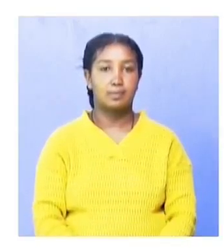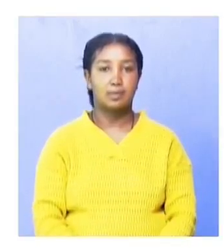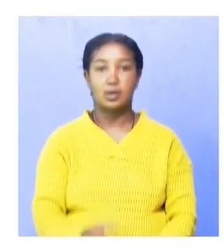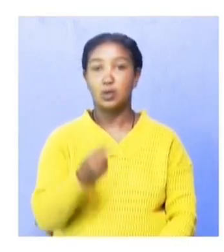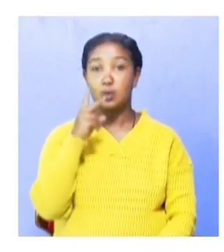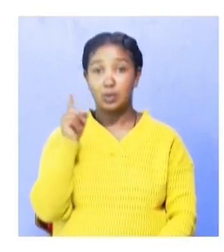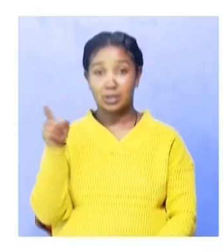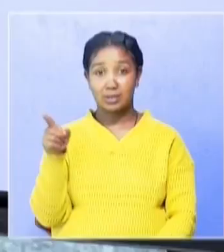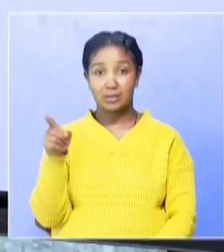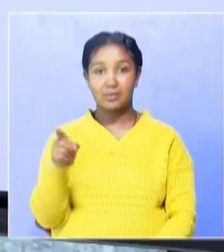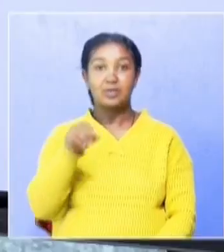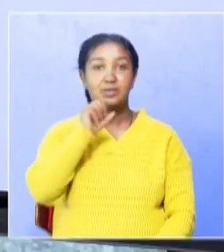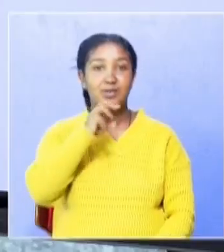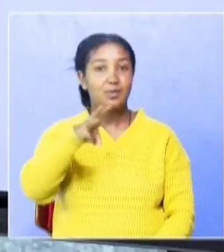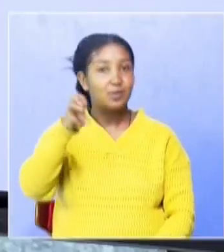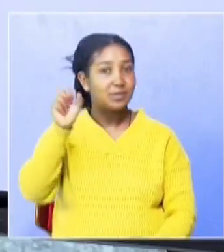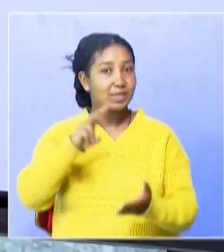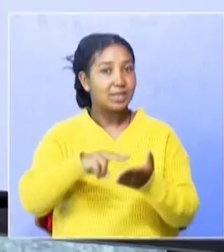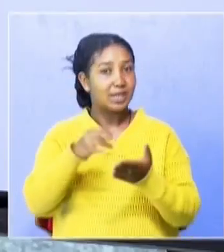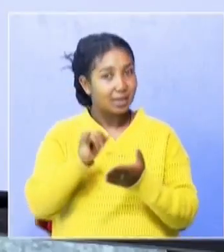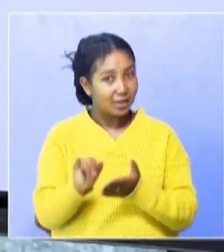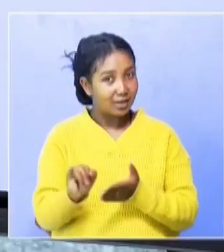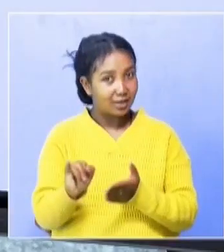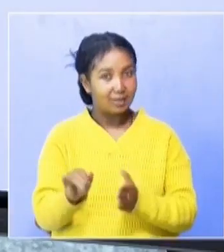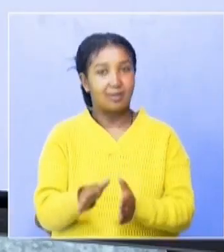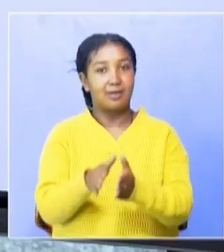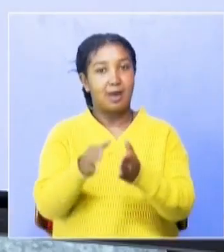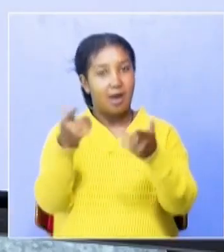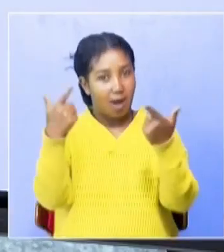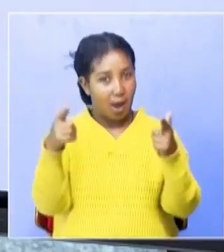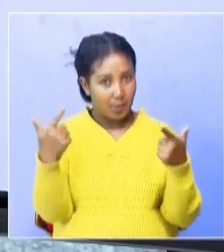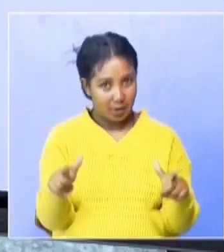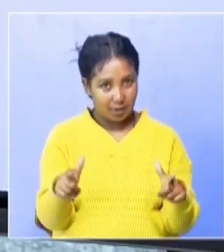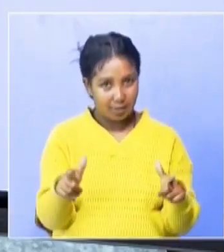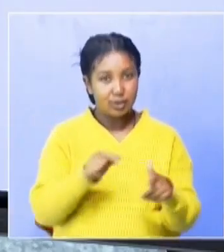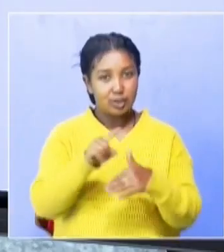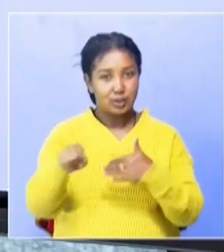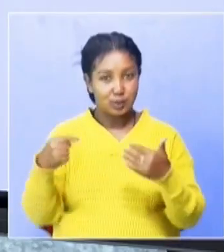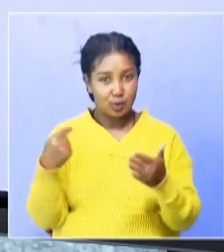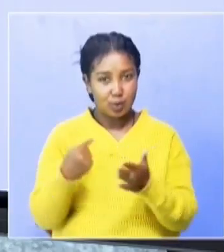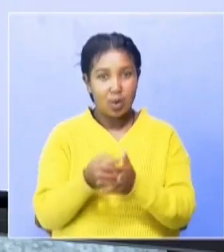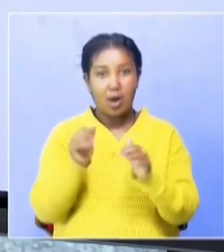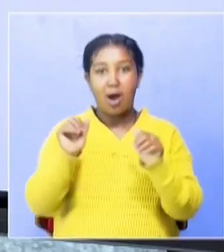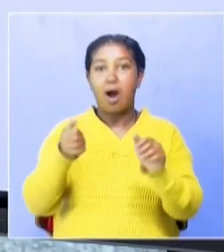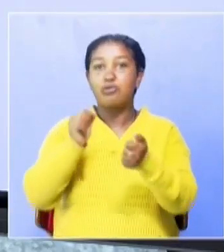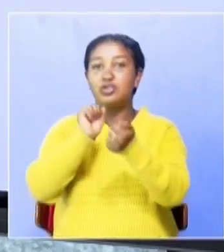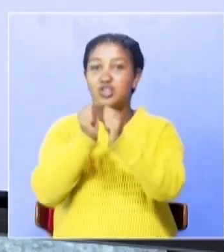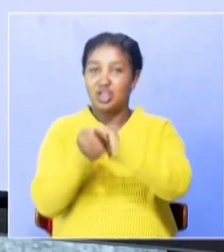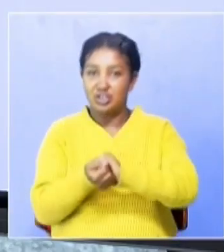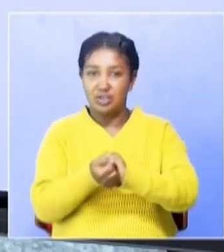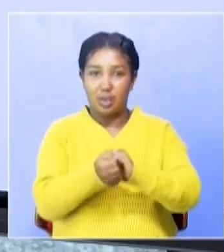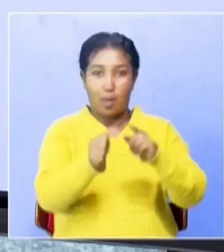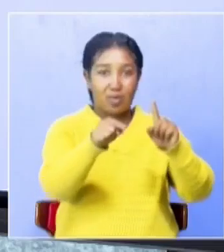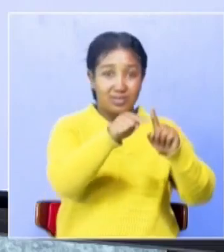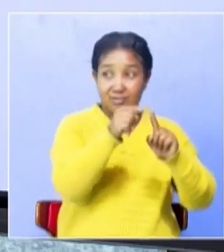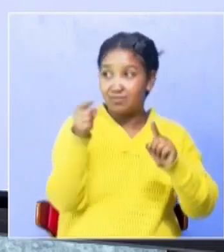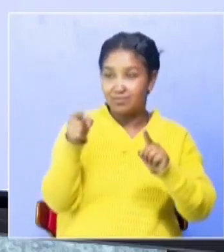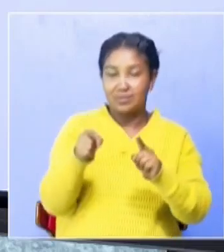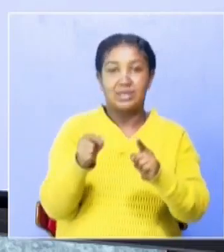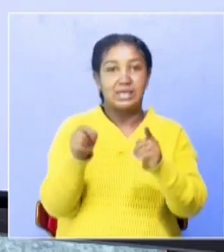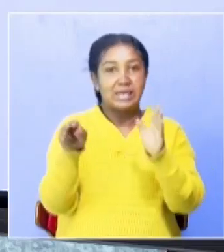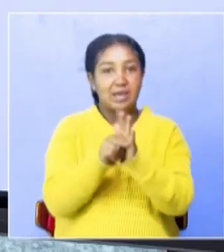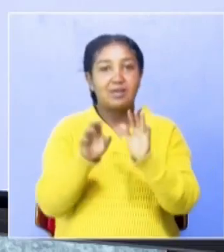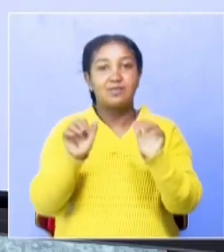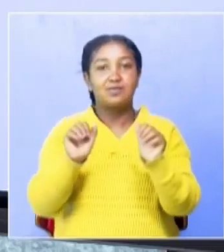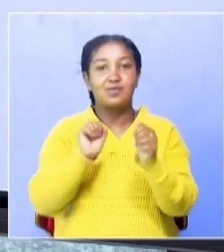Look, Stephen was reading in the library. So, how can we change this sentence into,